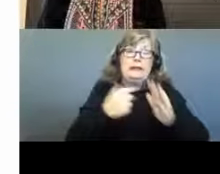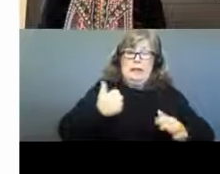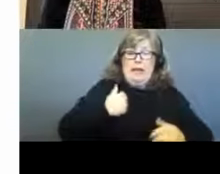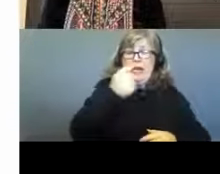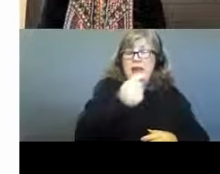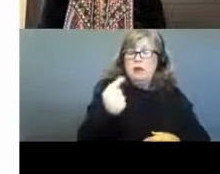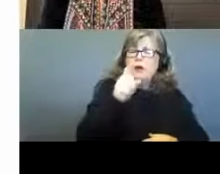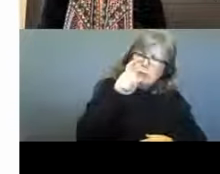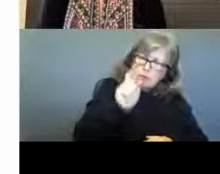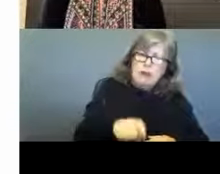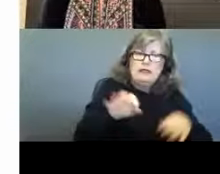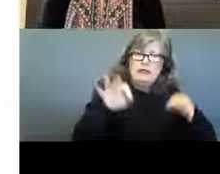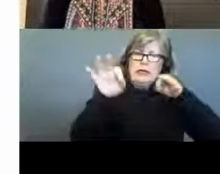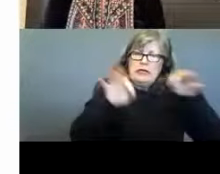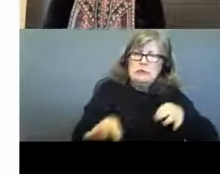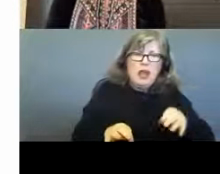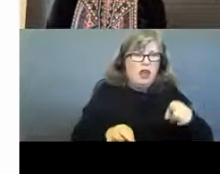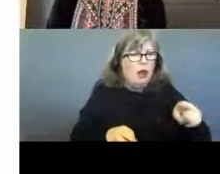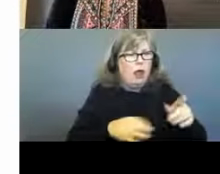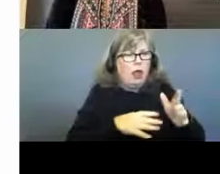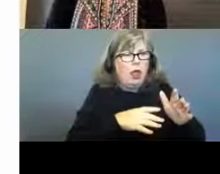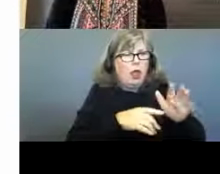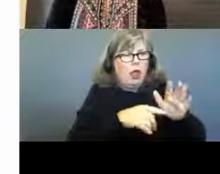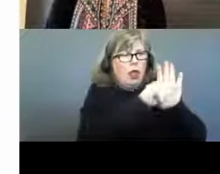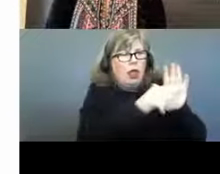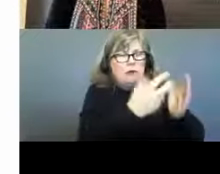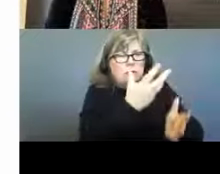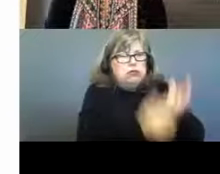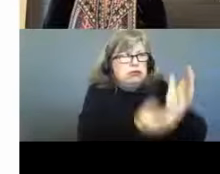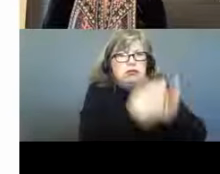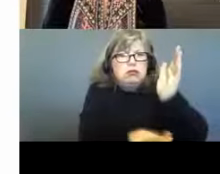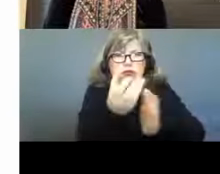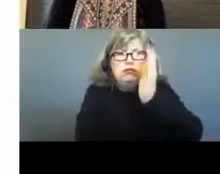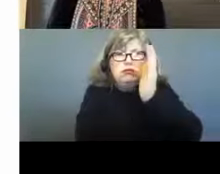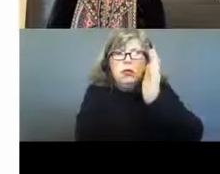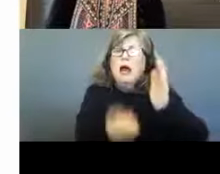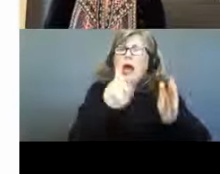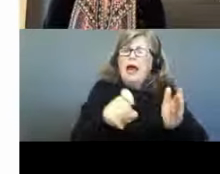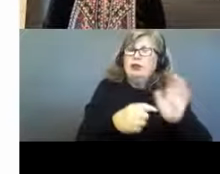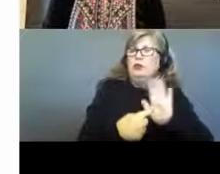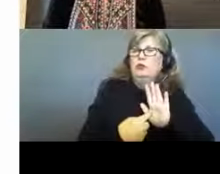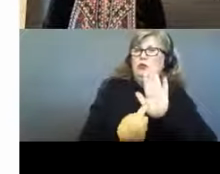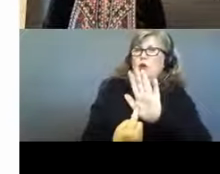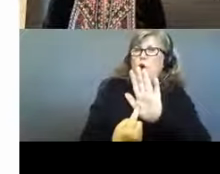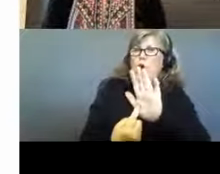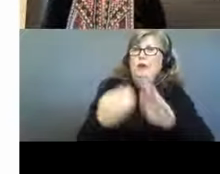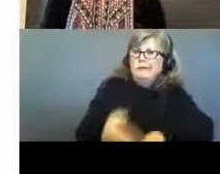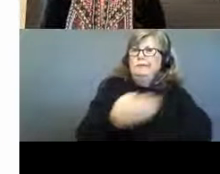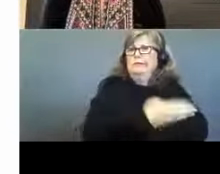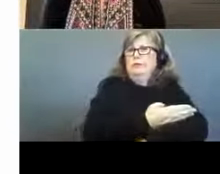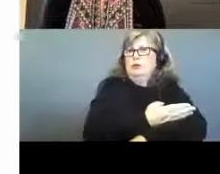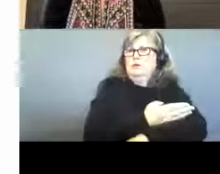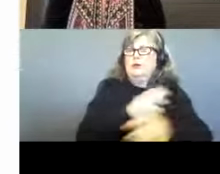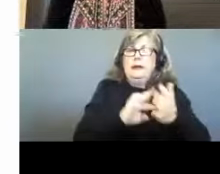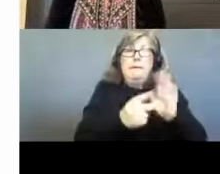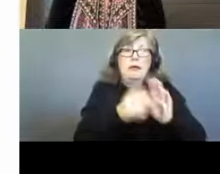to explain and rectify failures to fulfill the convention obligations, a requirement that could stimulate new initiatives to help